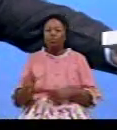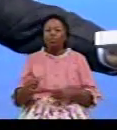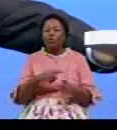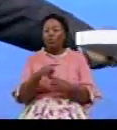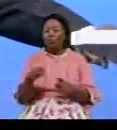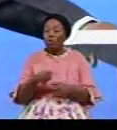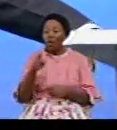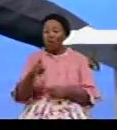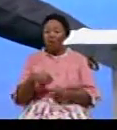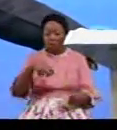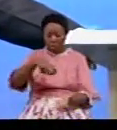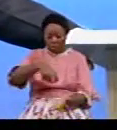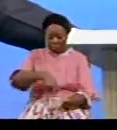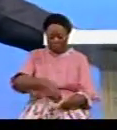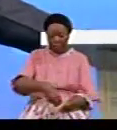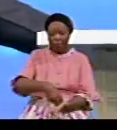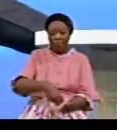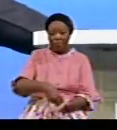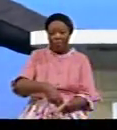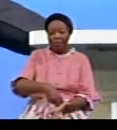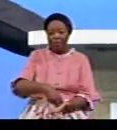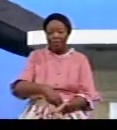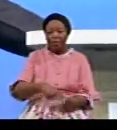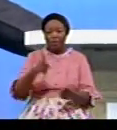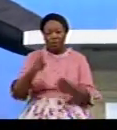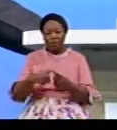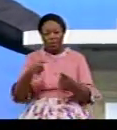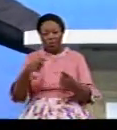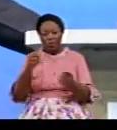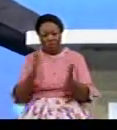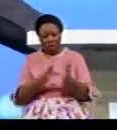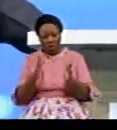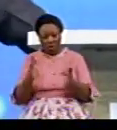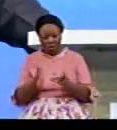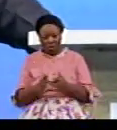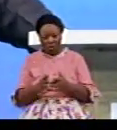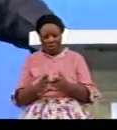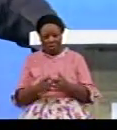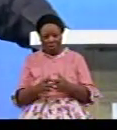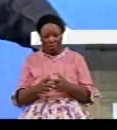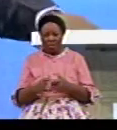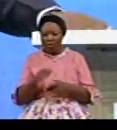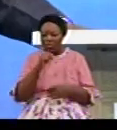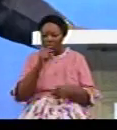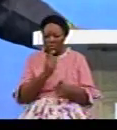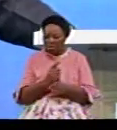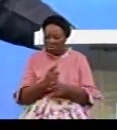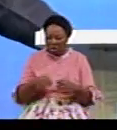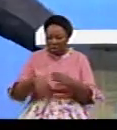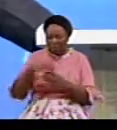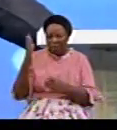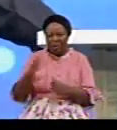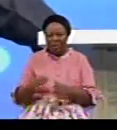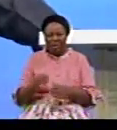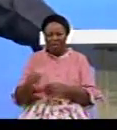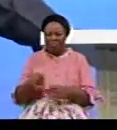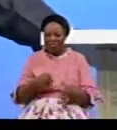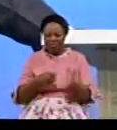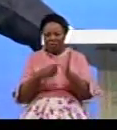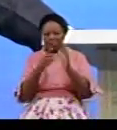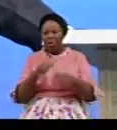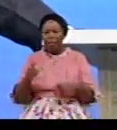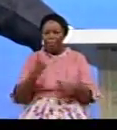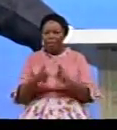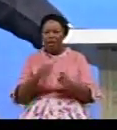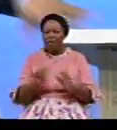from verse 7. Malachi chapter 3. It says in verse 7, even from the days